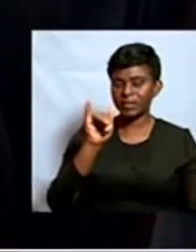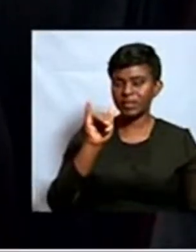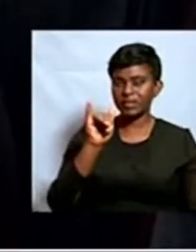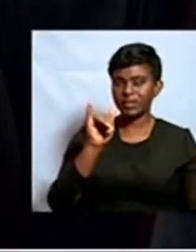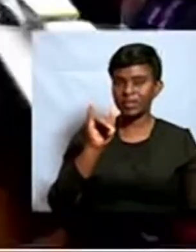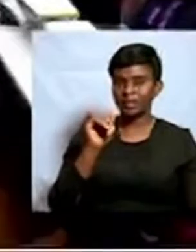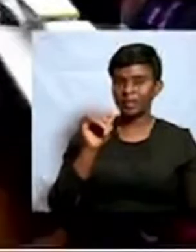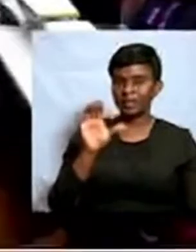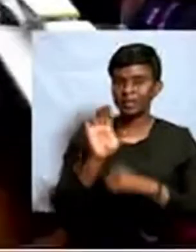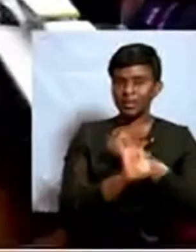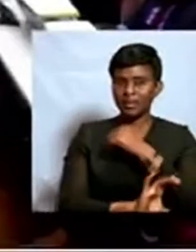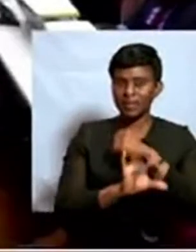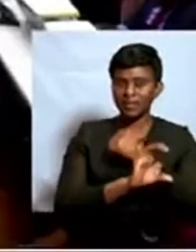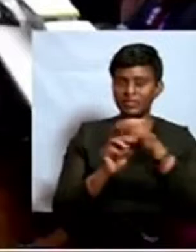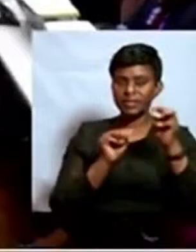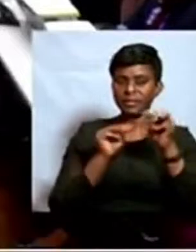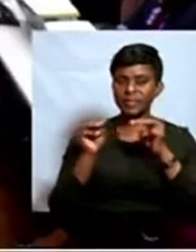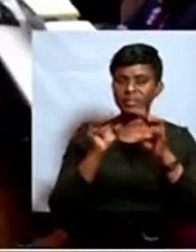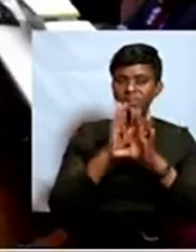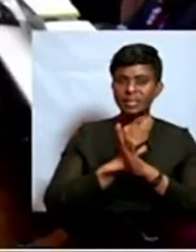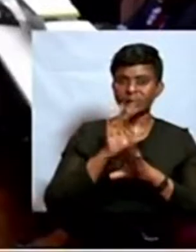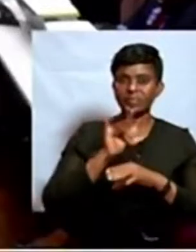Airways.